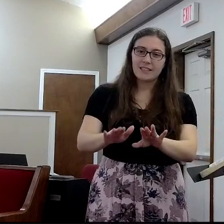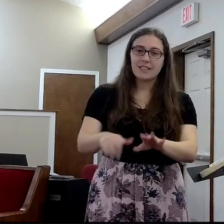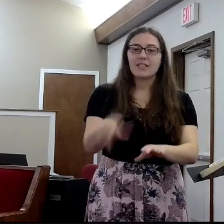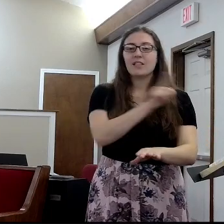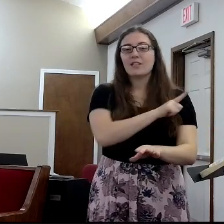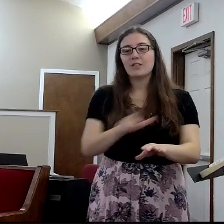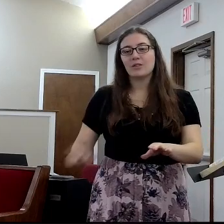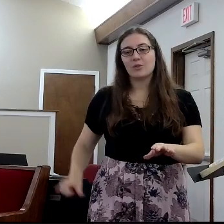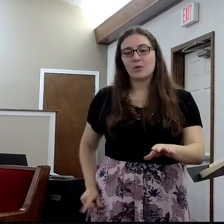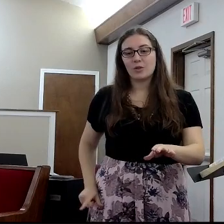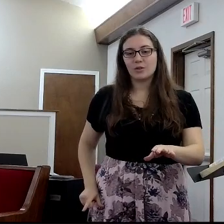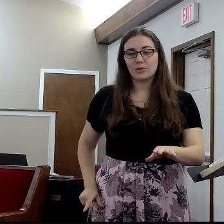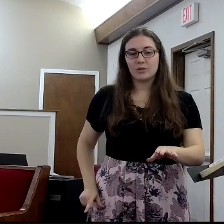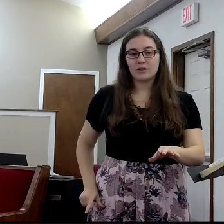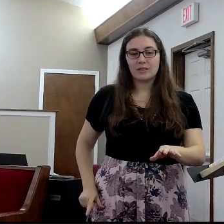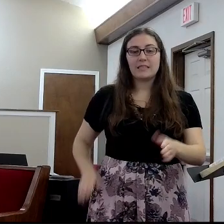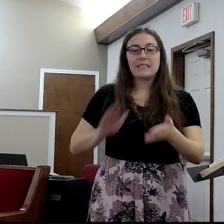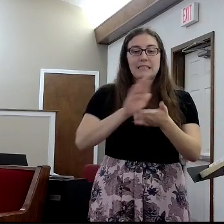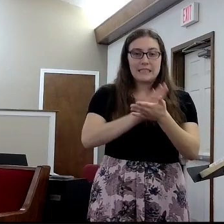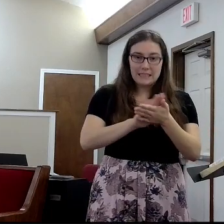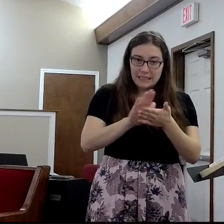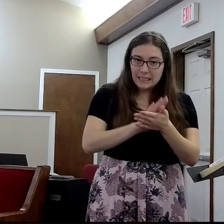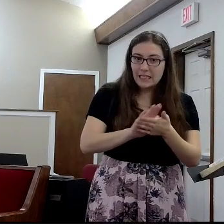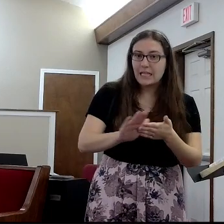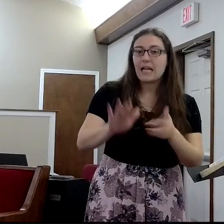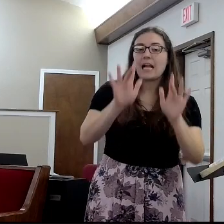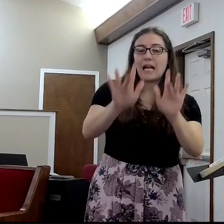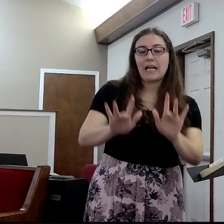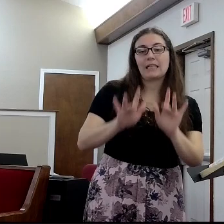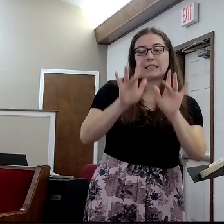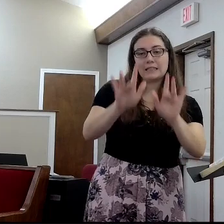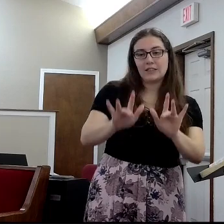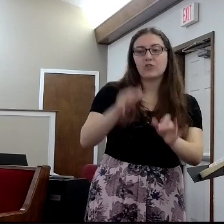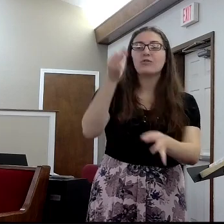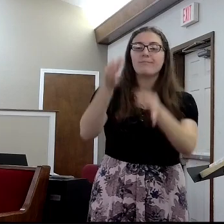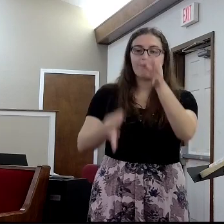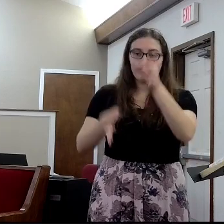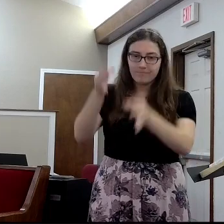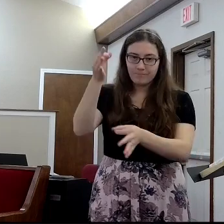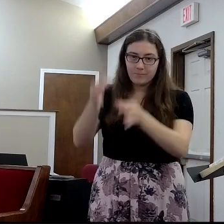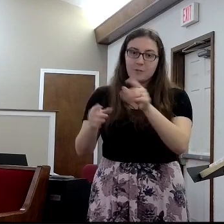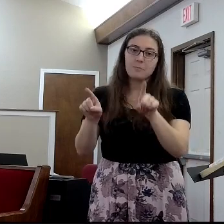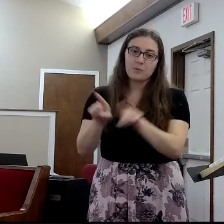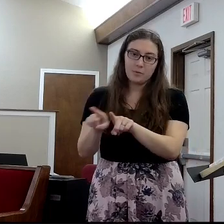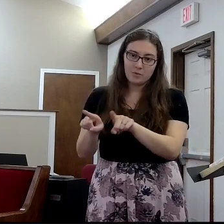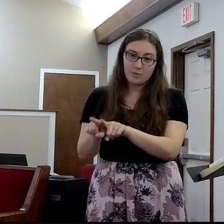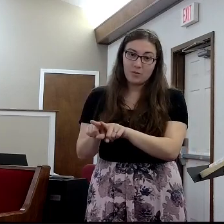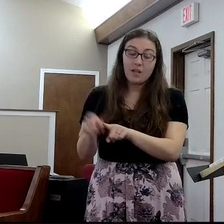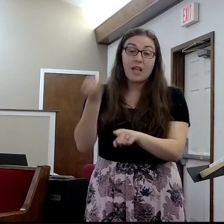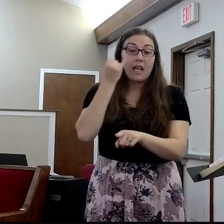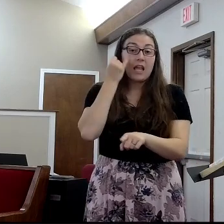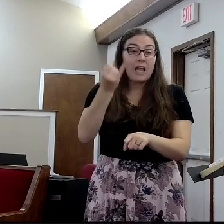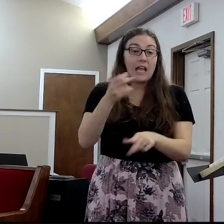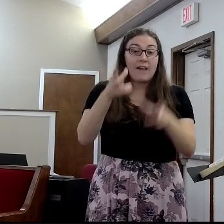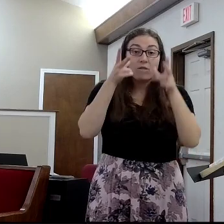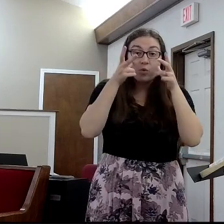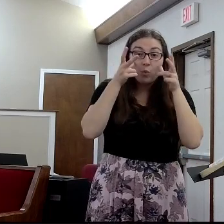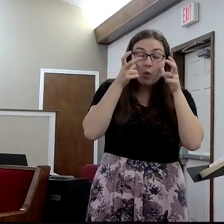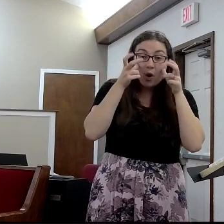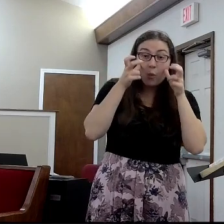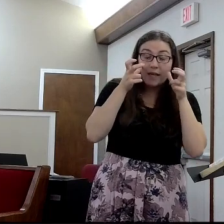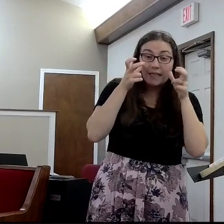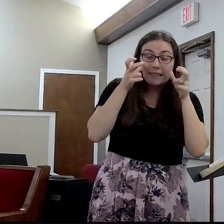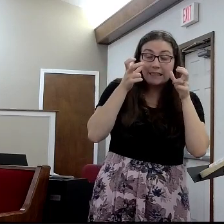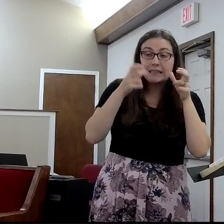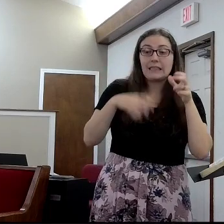morning. The Lord, which exercised loving kindness, judgment, and righteousness. So if you are wicked, there is judgment